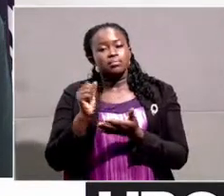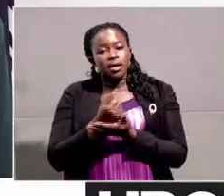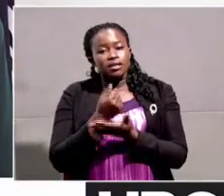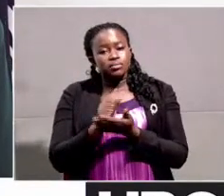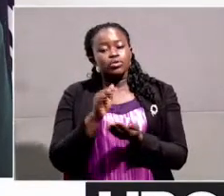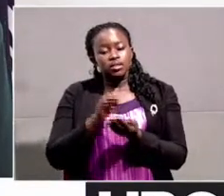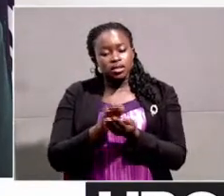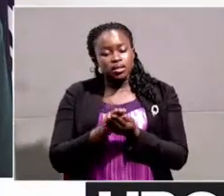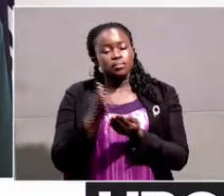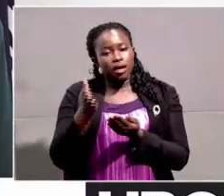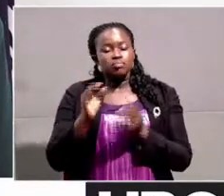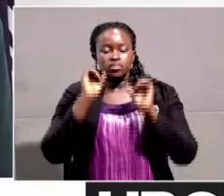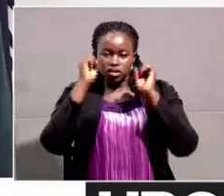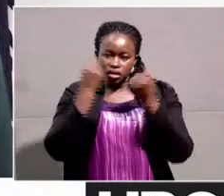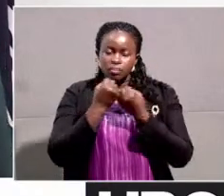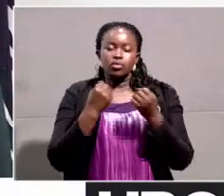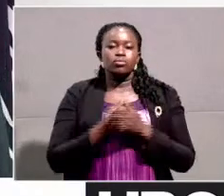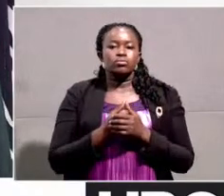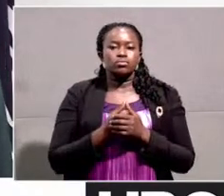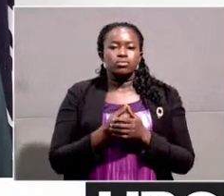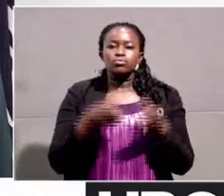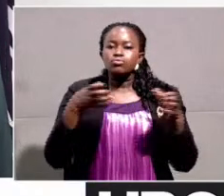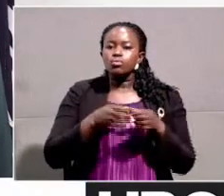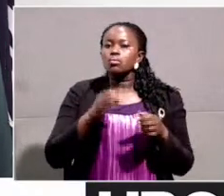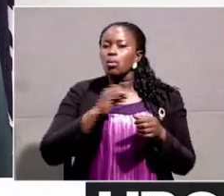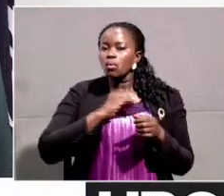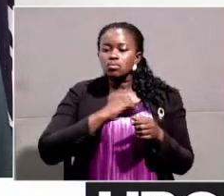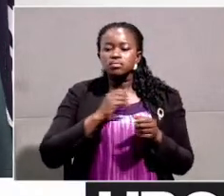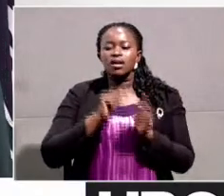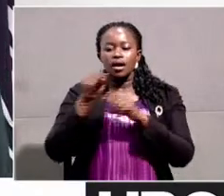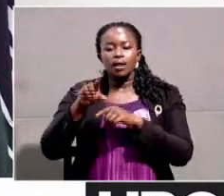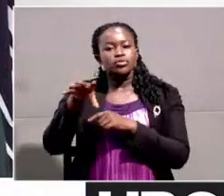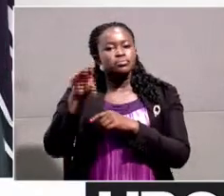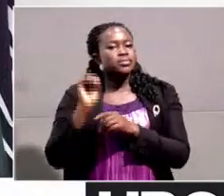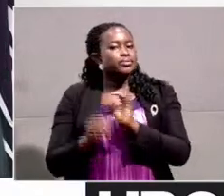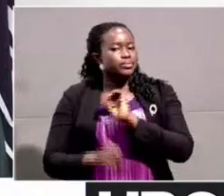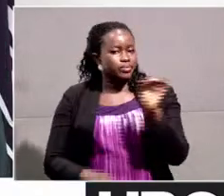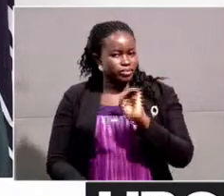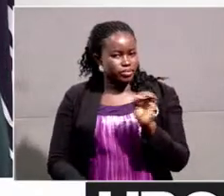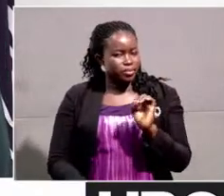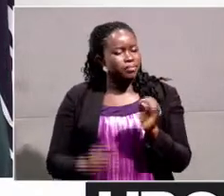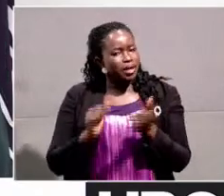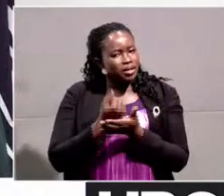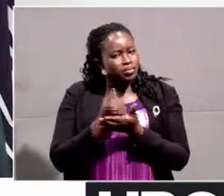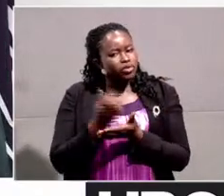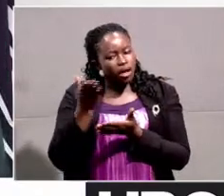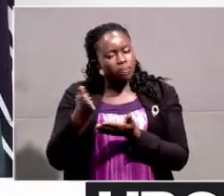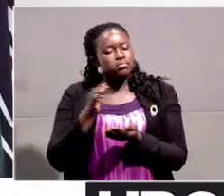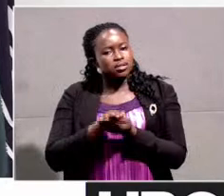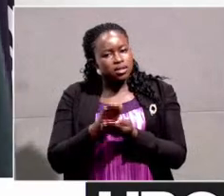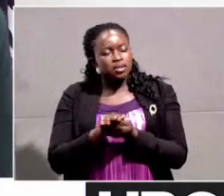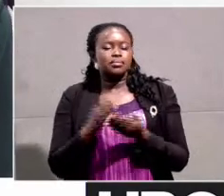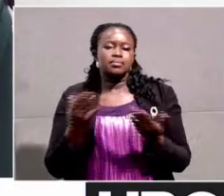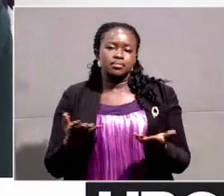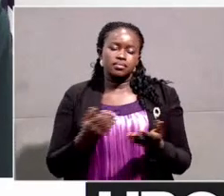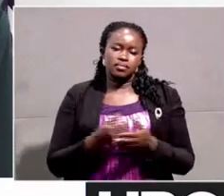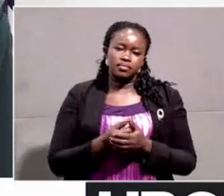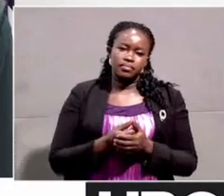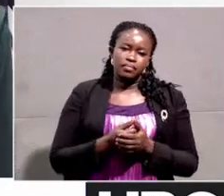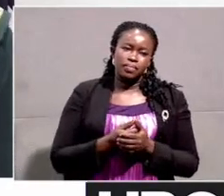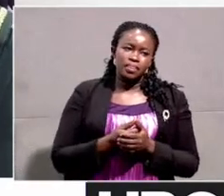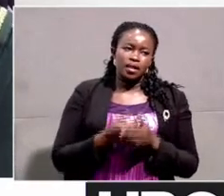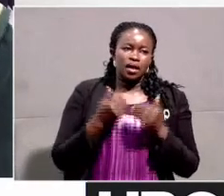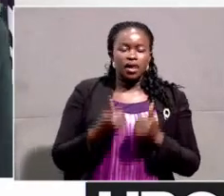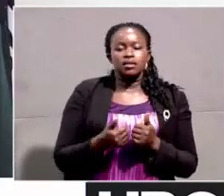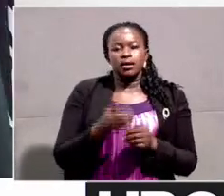in Chambogo. The owners are not coming to pick them. Now, the ministry is planning to